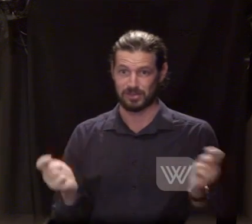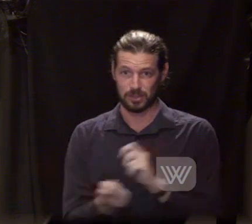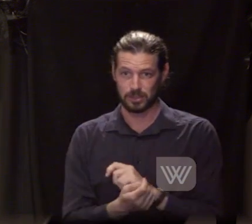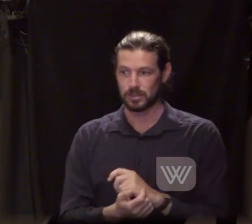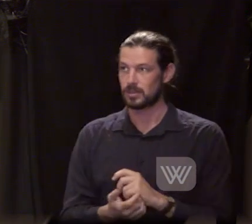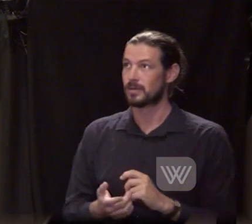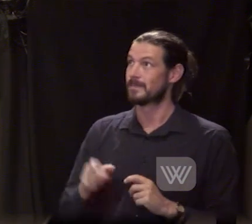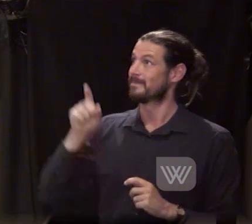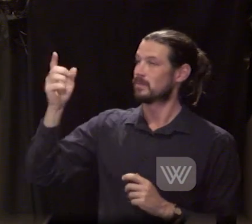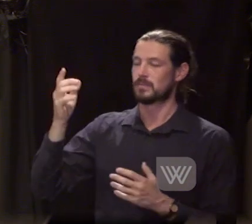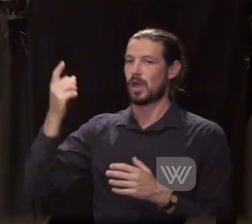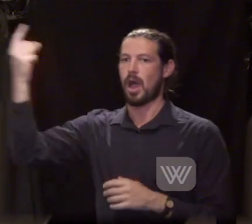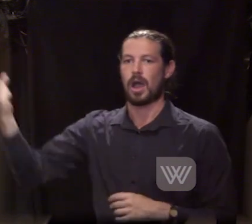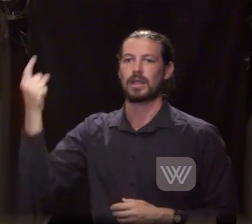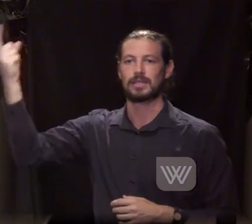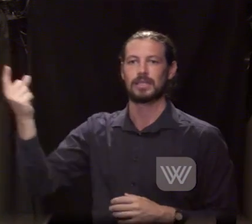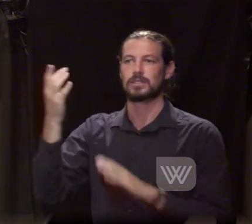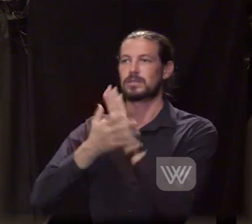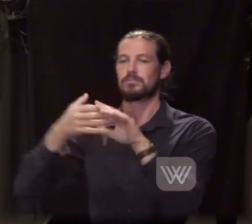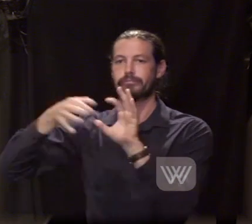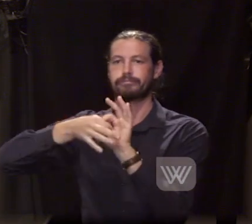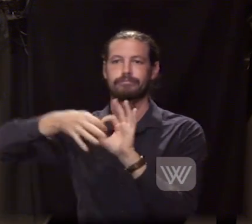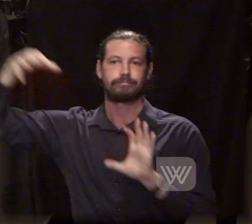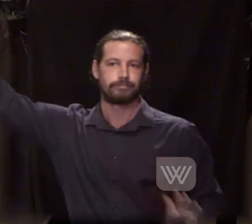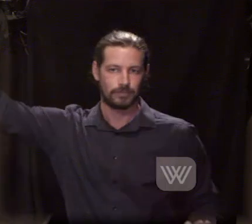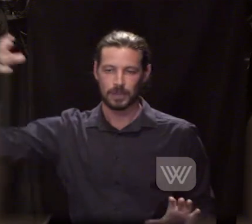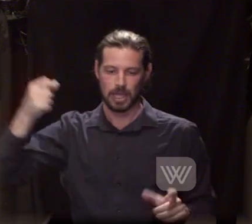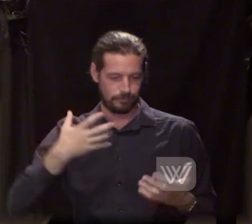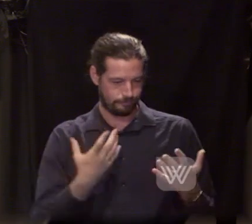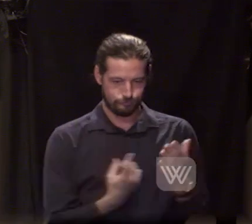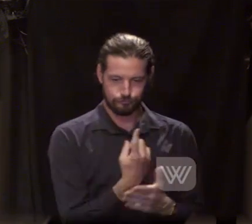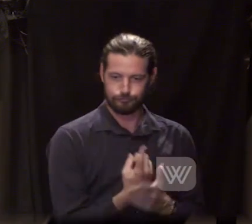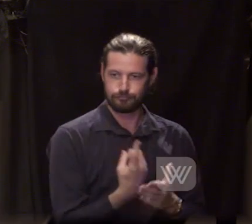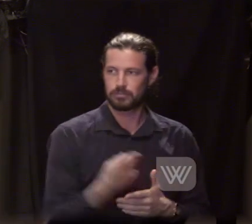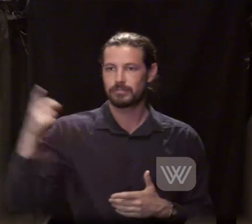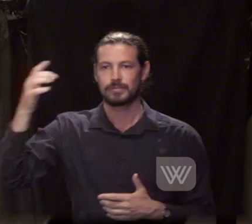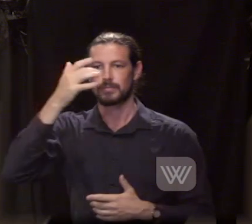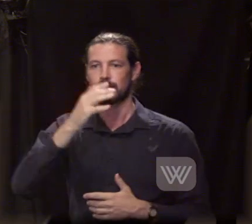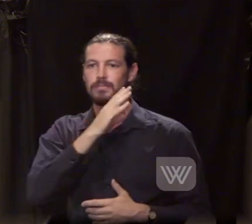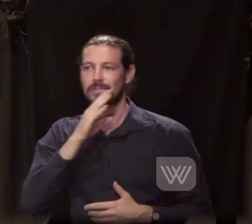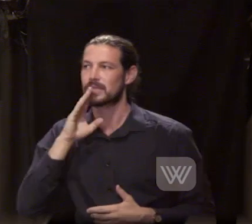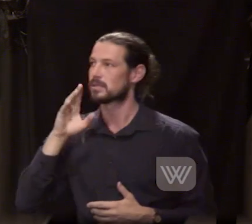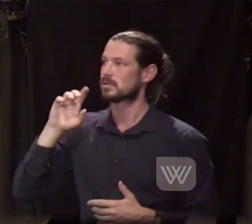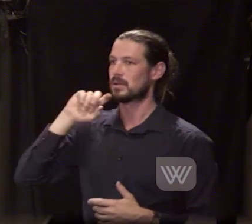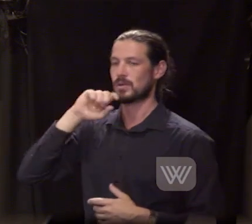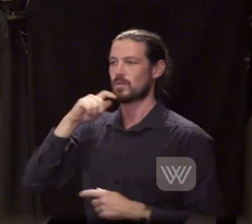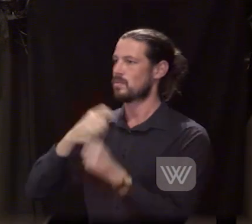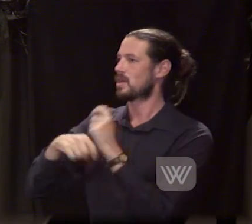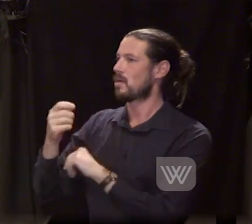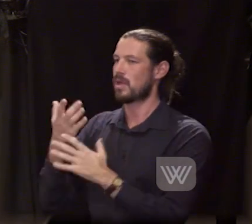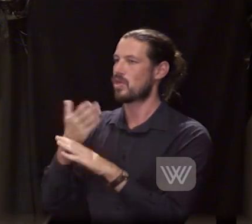the physical isolation from Earth means you're going to be disconnected from things going on. So you're going to start celebrating different holidays. You're going to start valuing